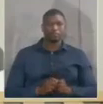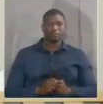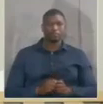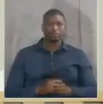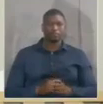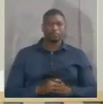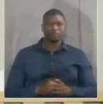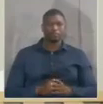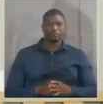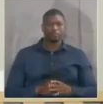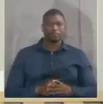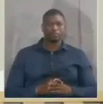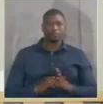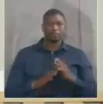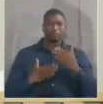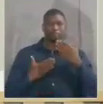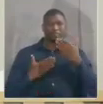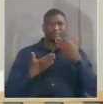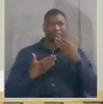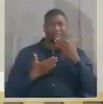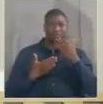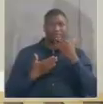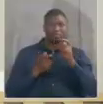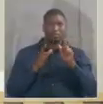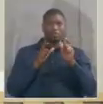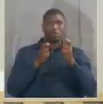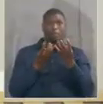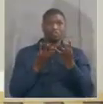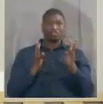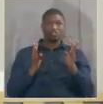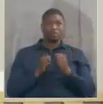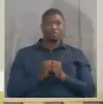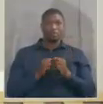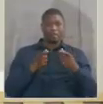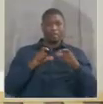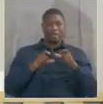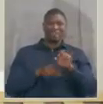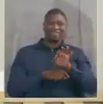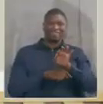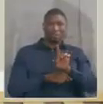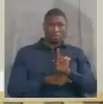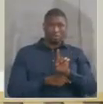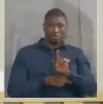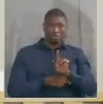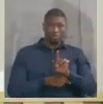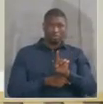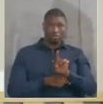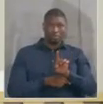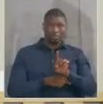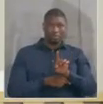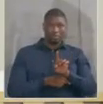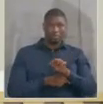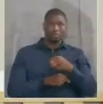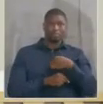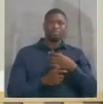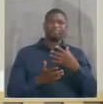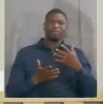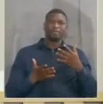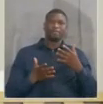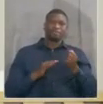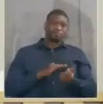Thank you, Commissioners. On paragraph 31, I am